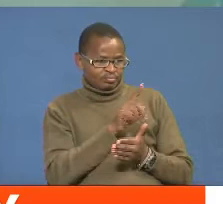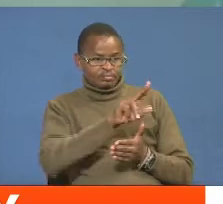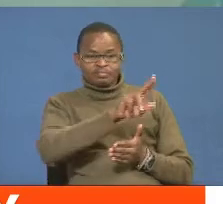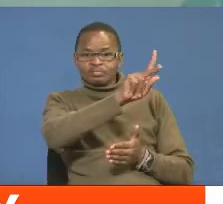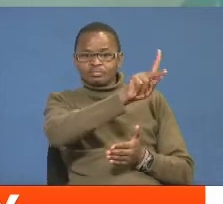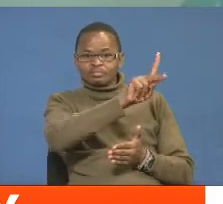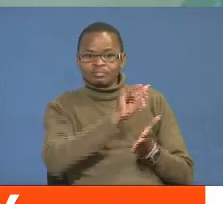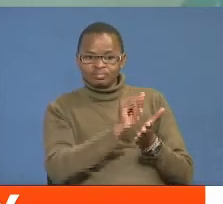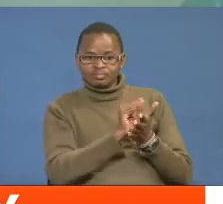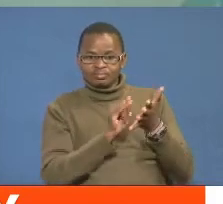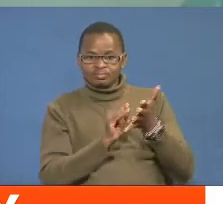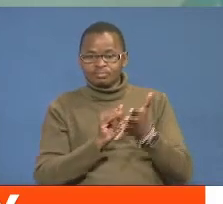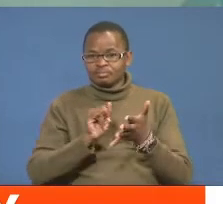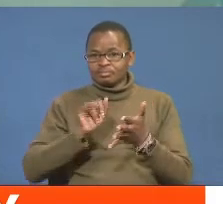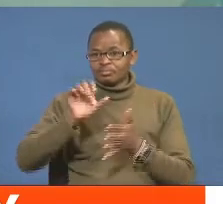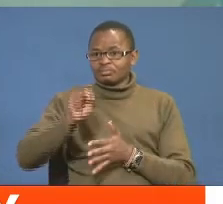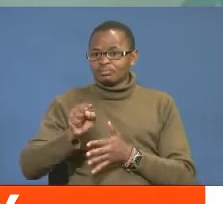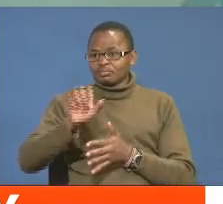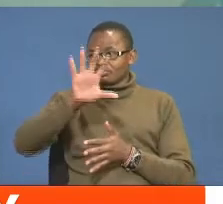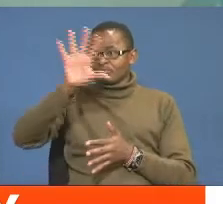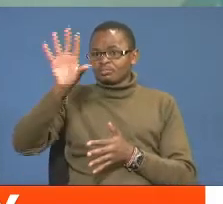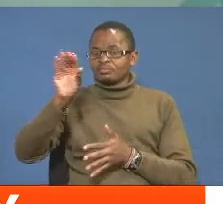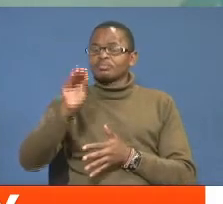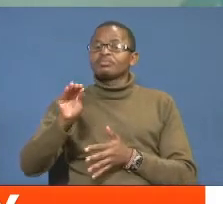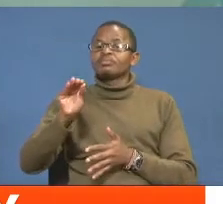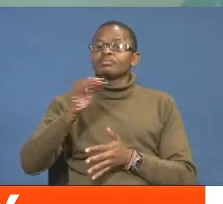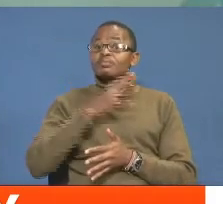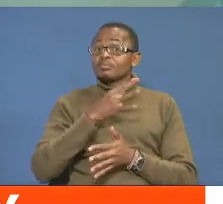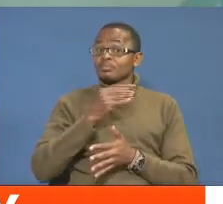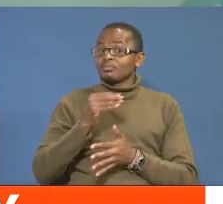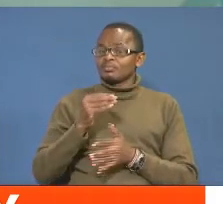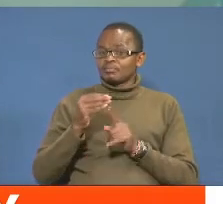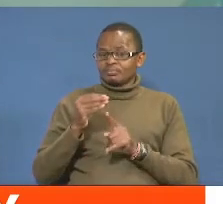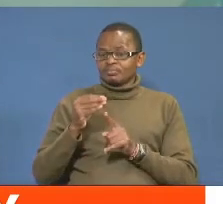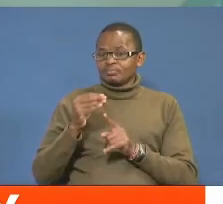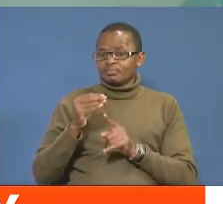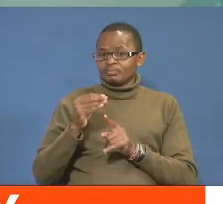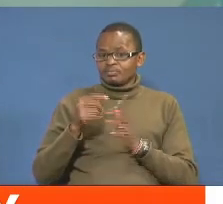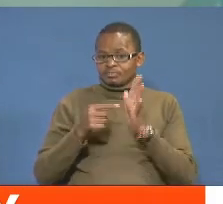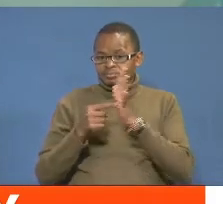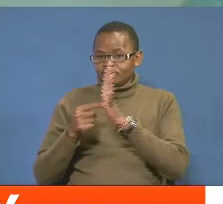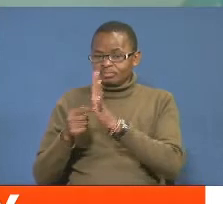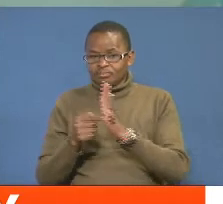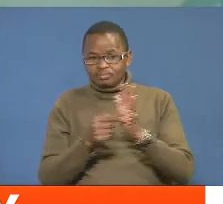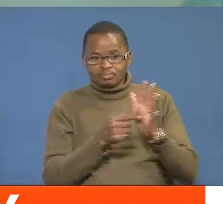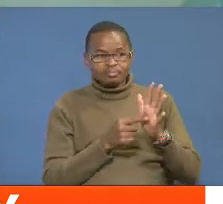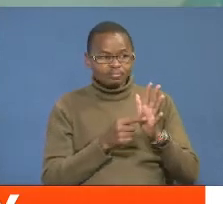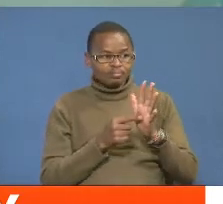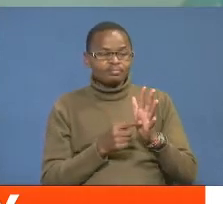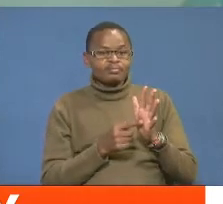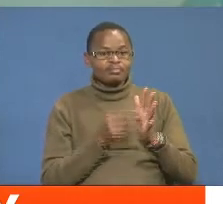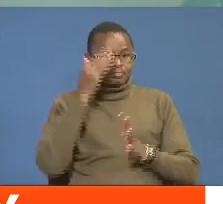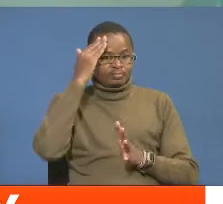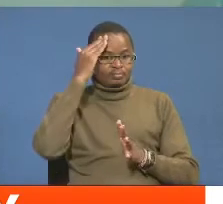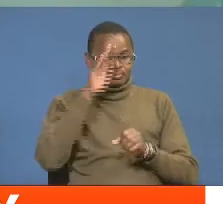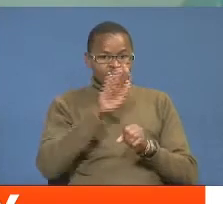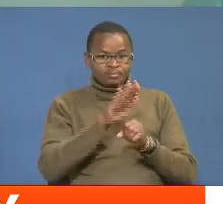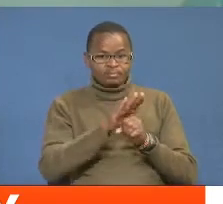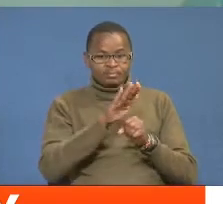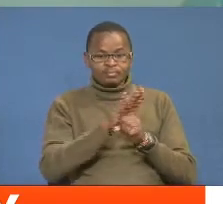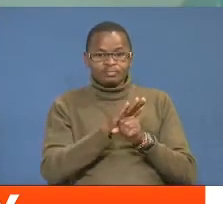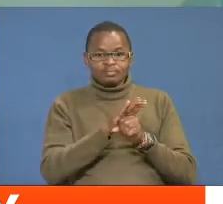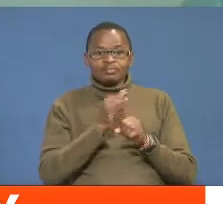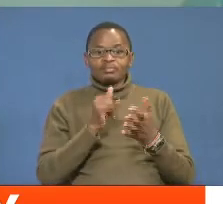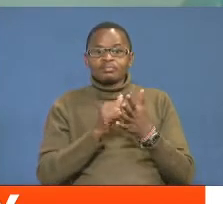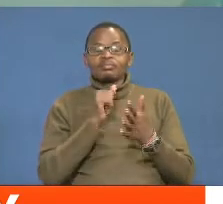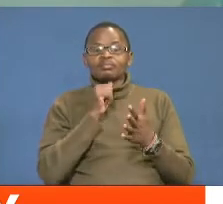UK variant that is here? Is this the South Africa variant? And the UK variant has been shown to be, more virulent.